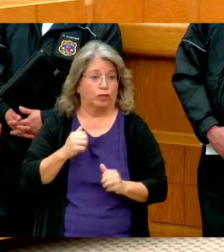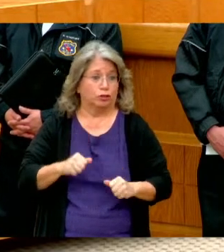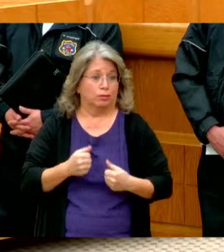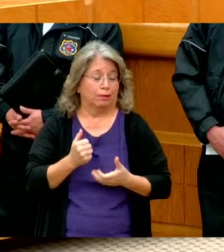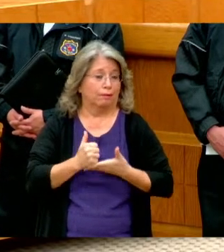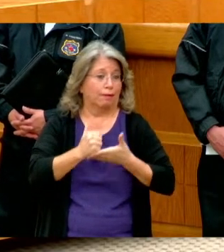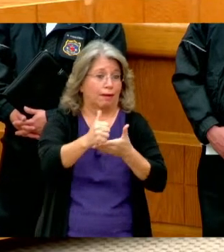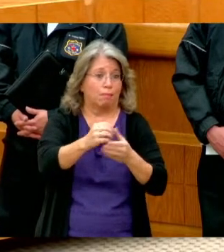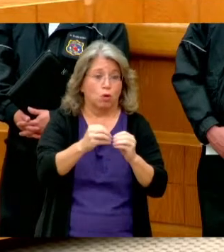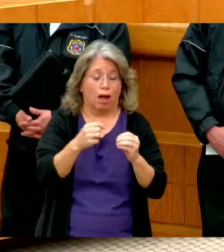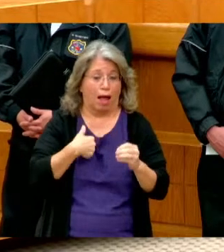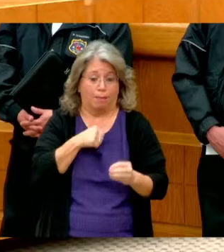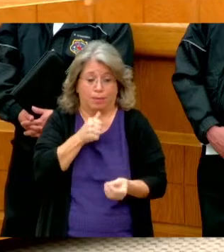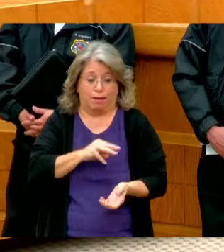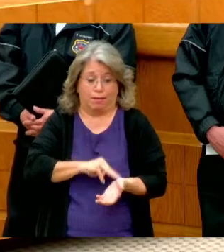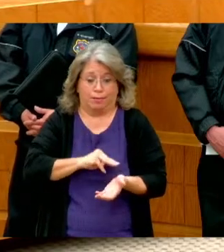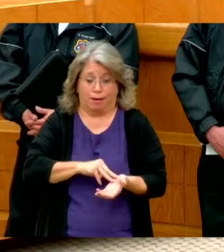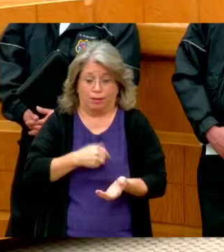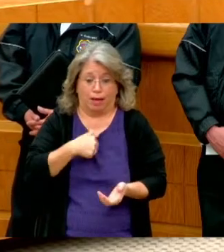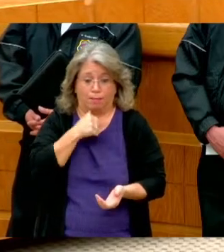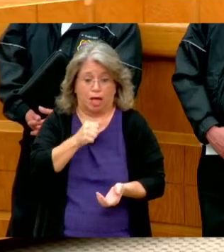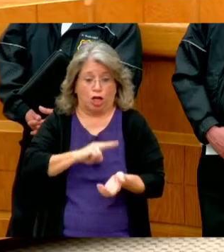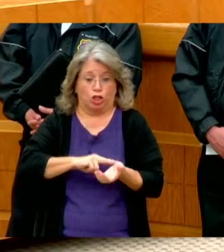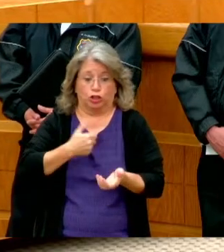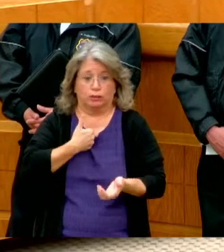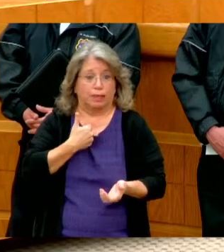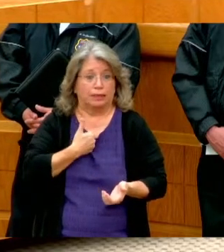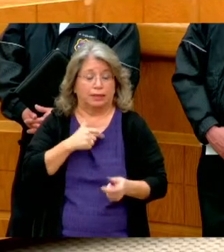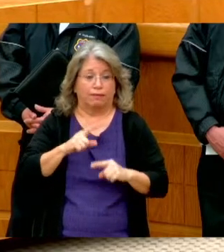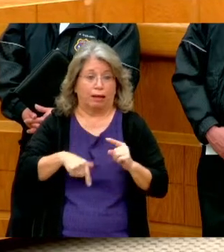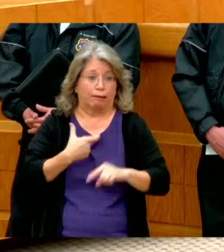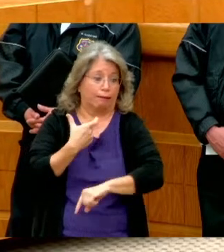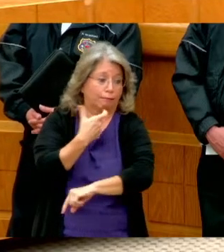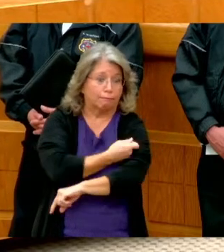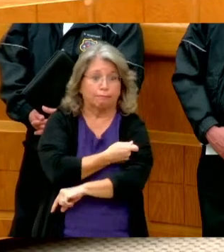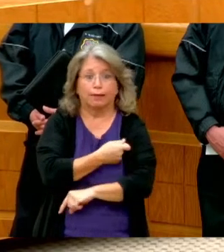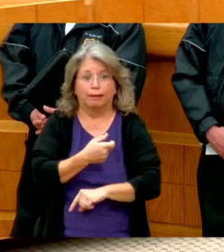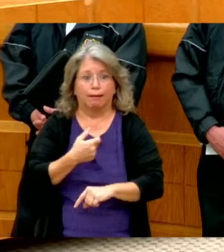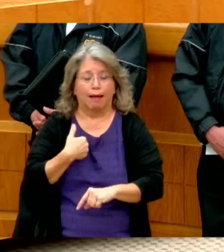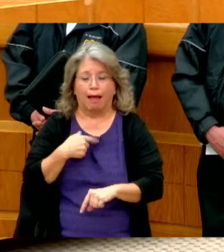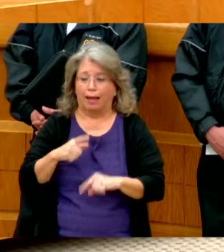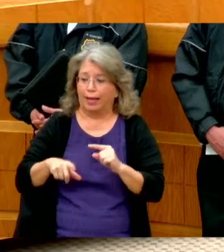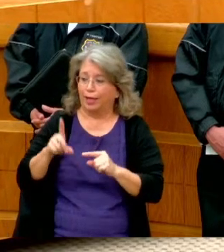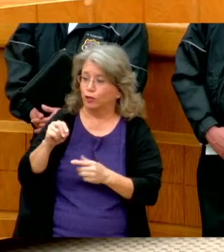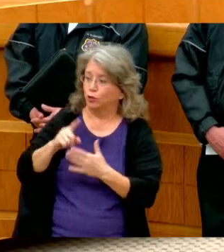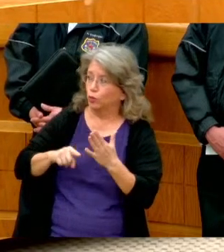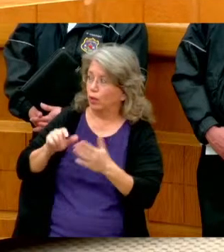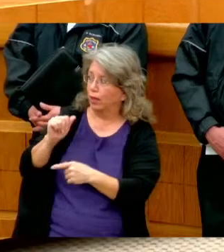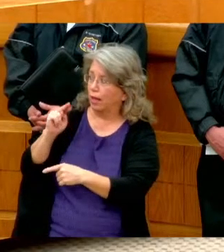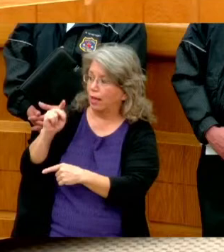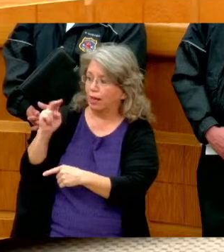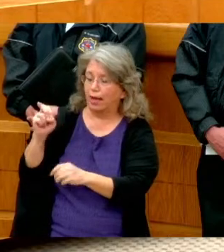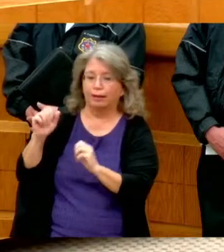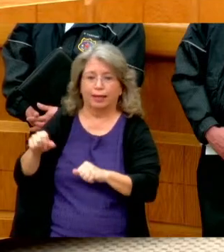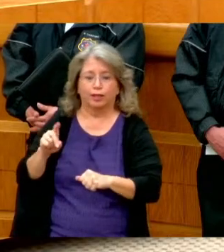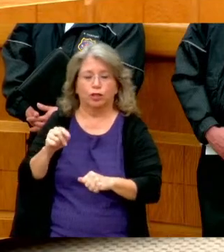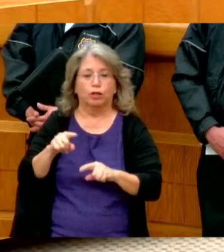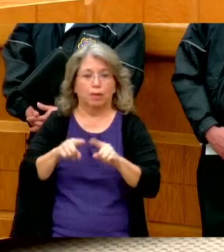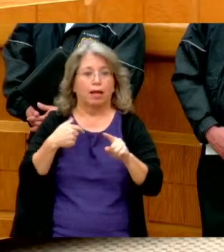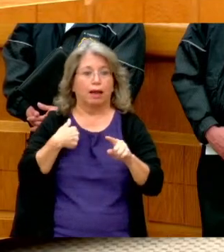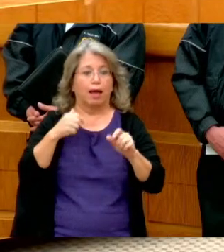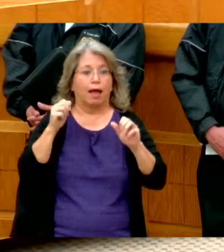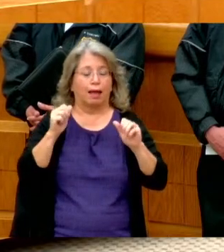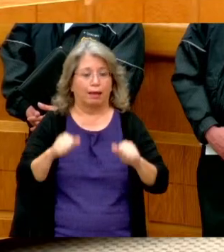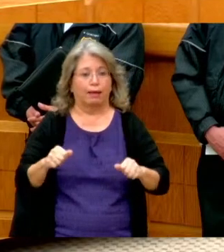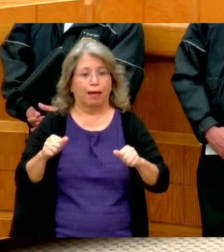I'm not a doctor or a nurse. I'm not able to do what Annette can do, but I can be the logistics czarina,